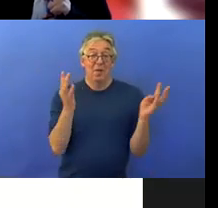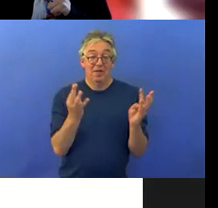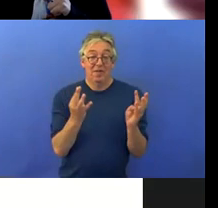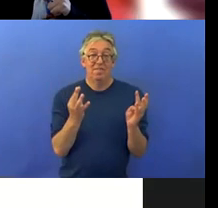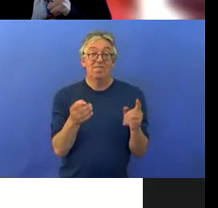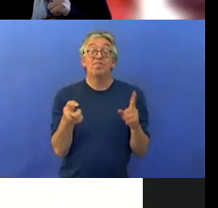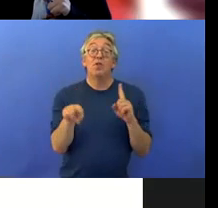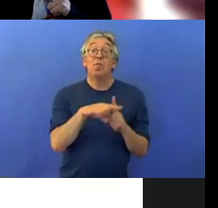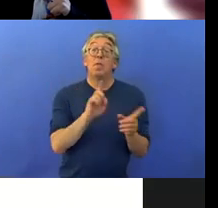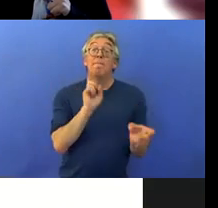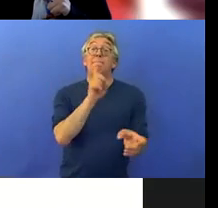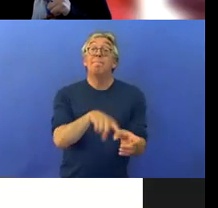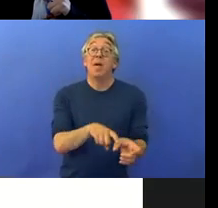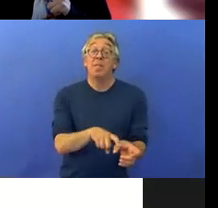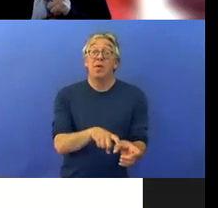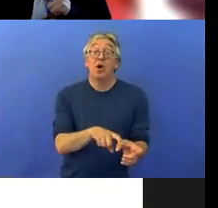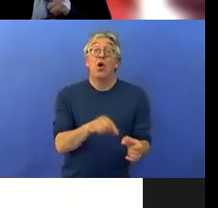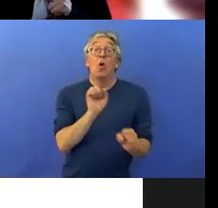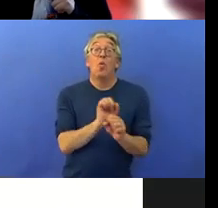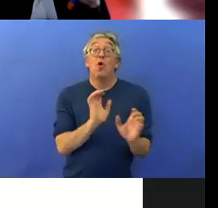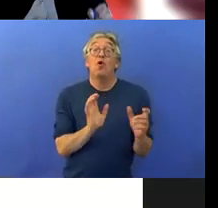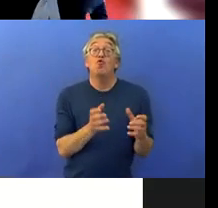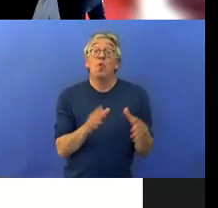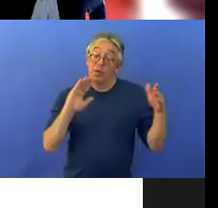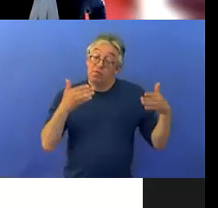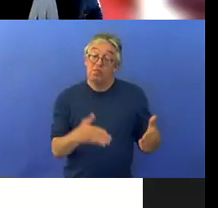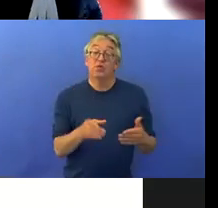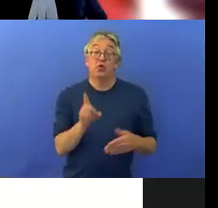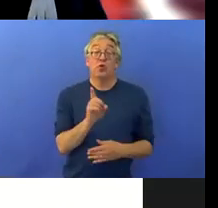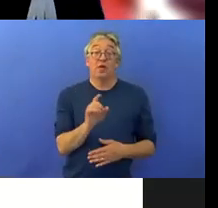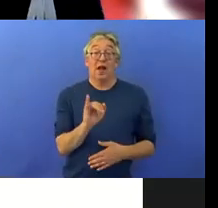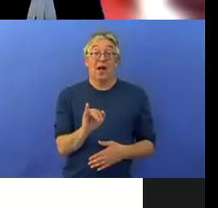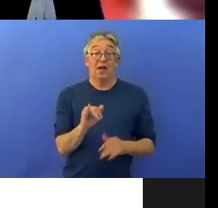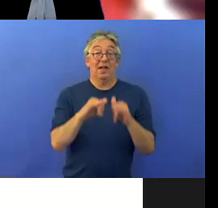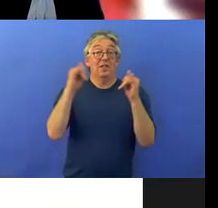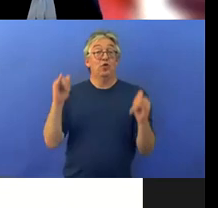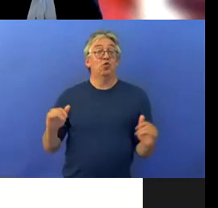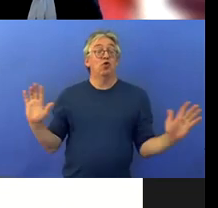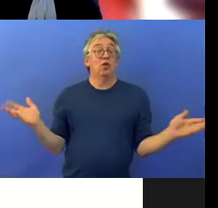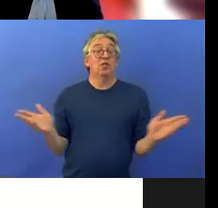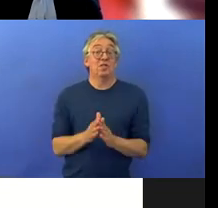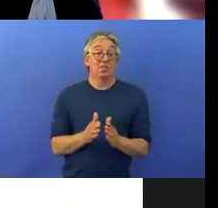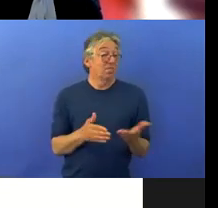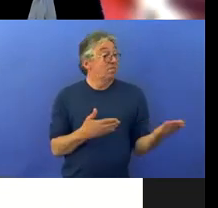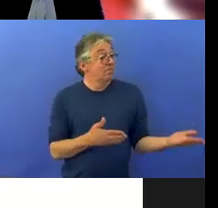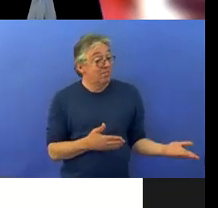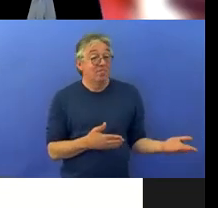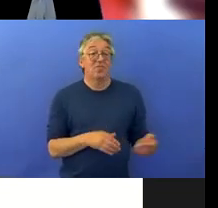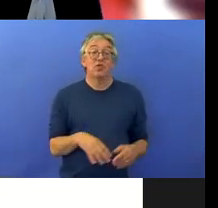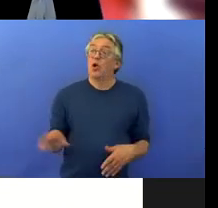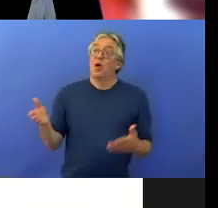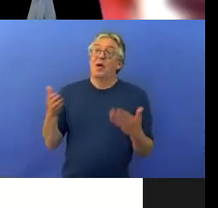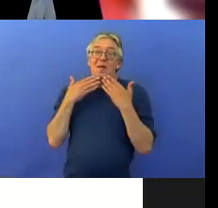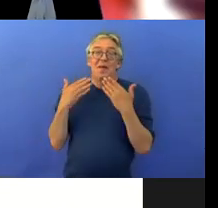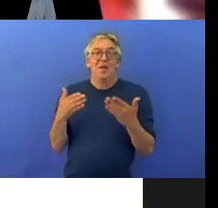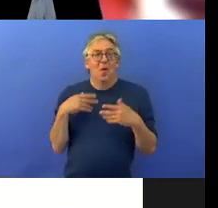the working group on denationalization. Amelia, the floor is yours. Thank you, Nadia. It's a big honor being